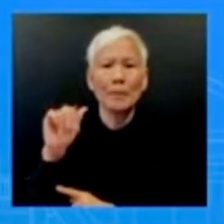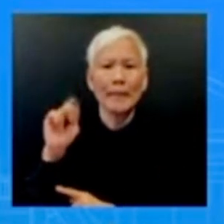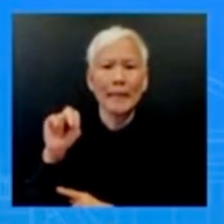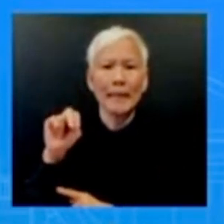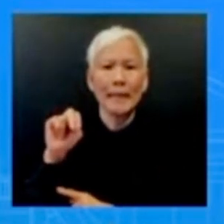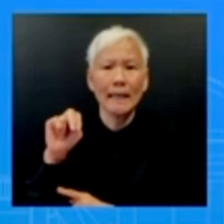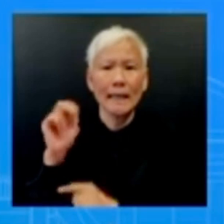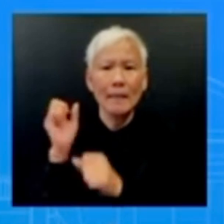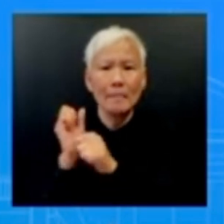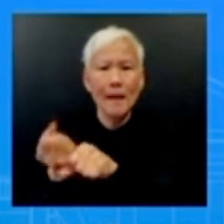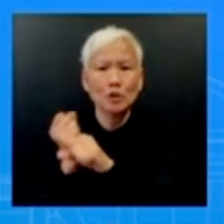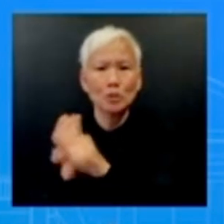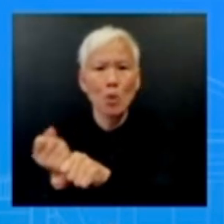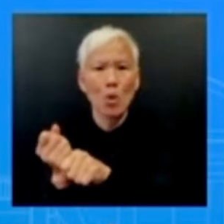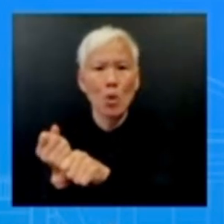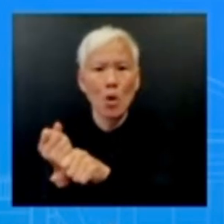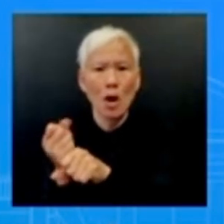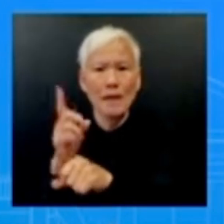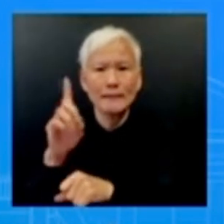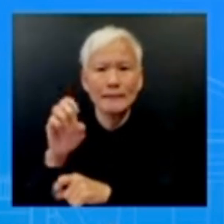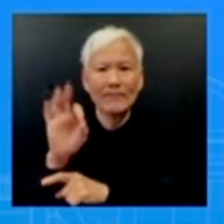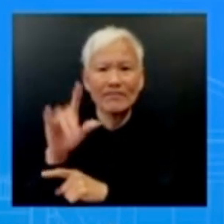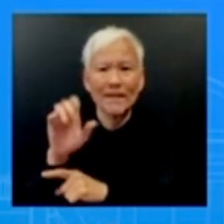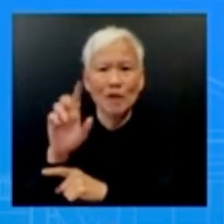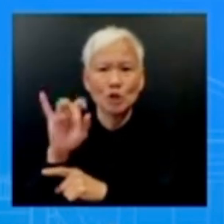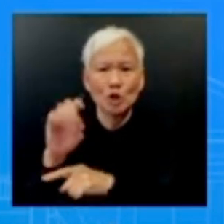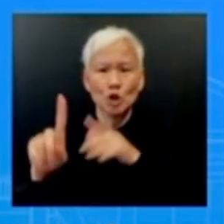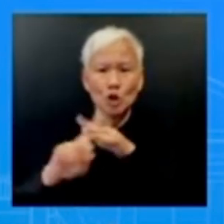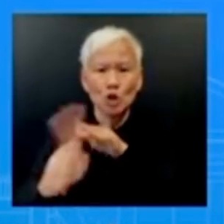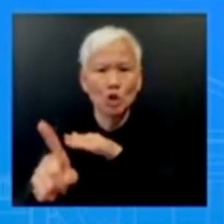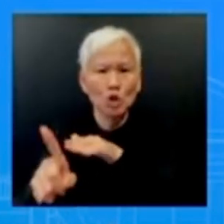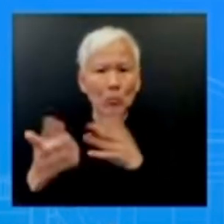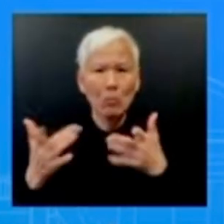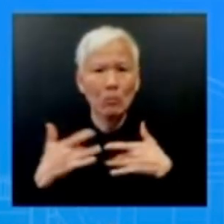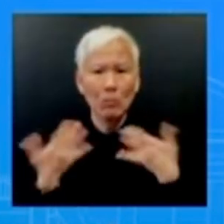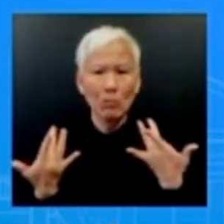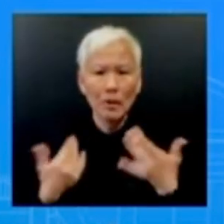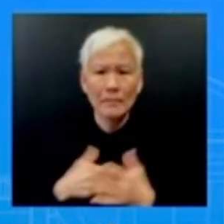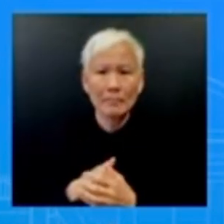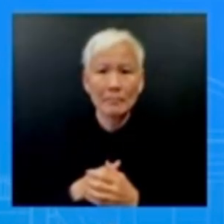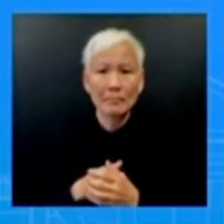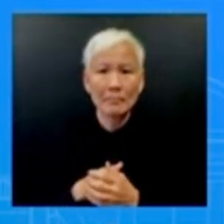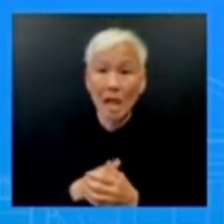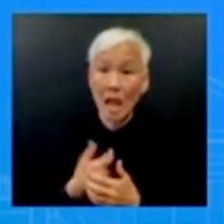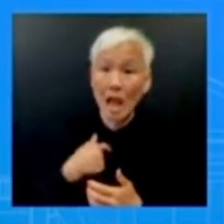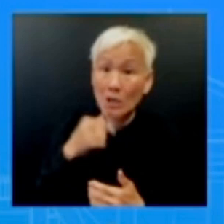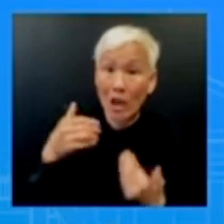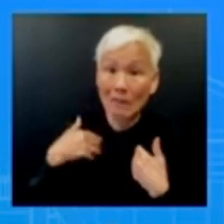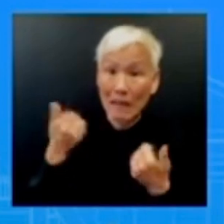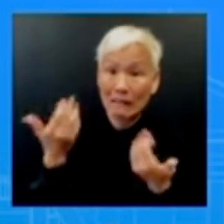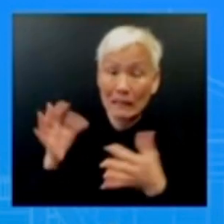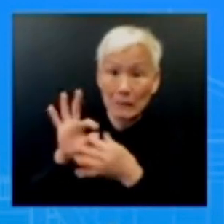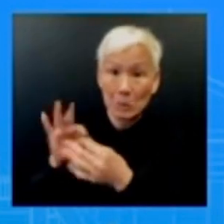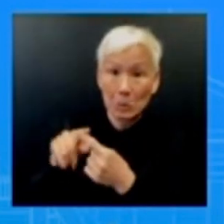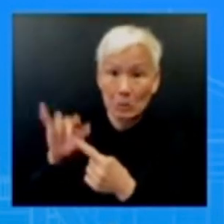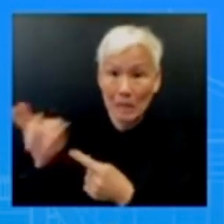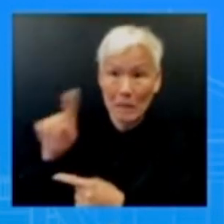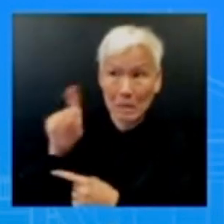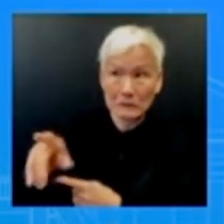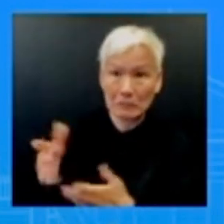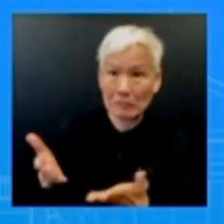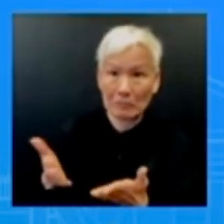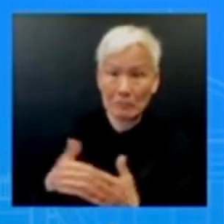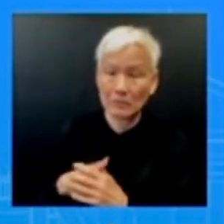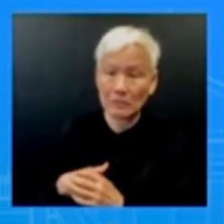about how that might impact any relations with Cuba? I don't have anything to share at this time on that question. Go